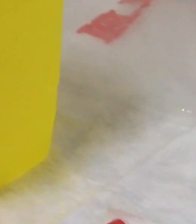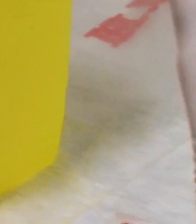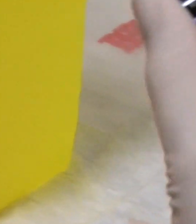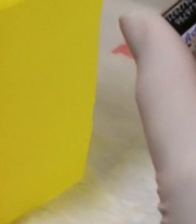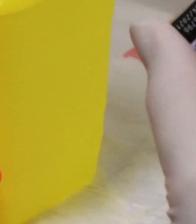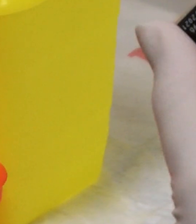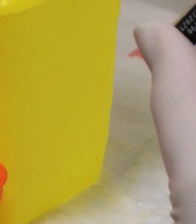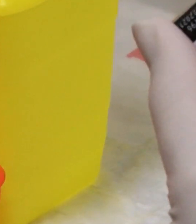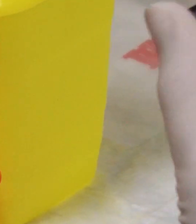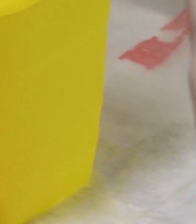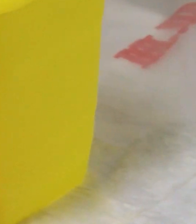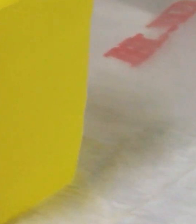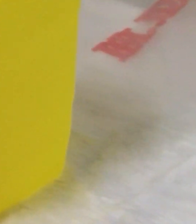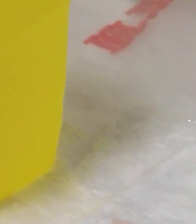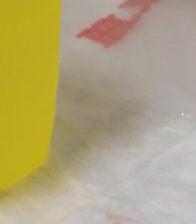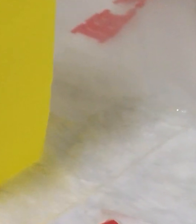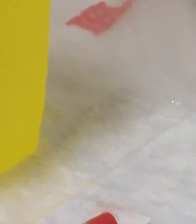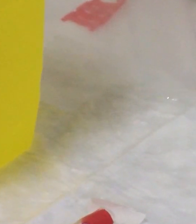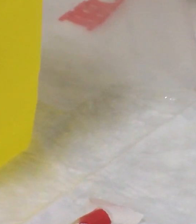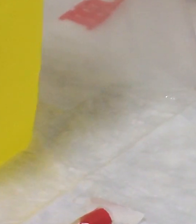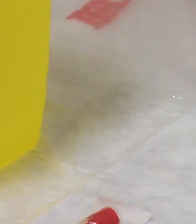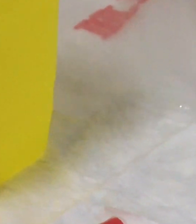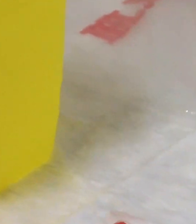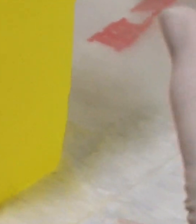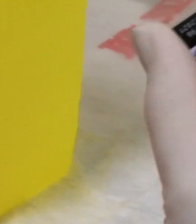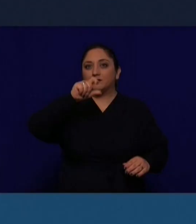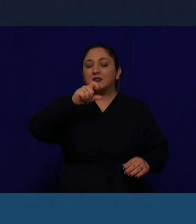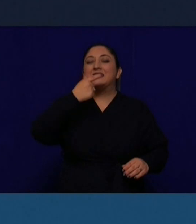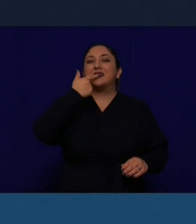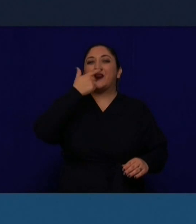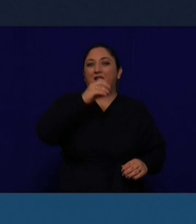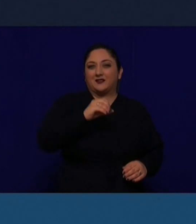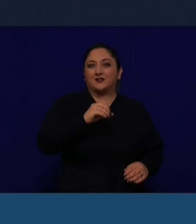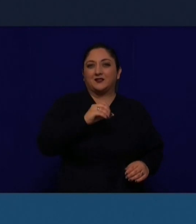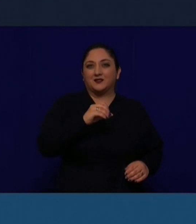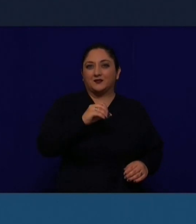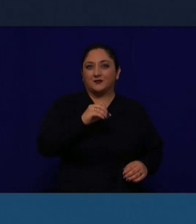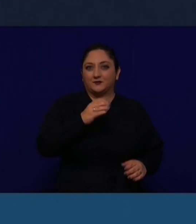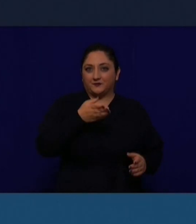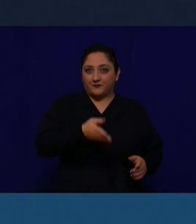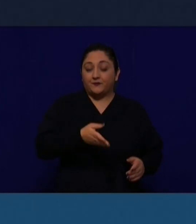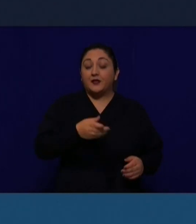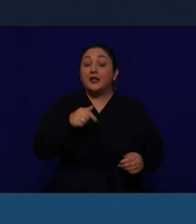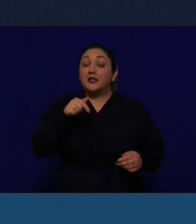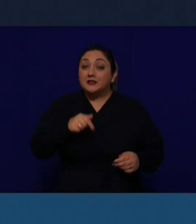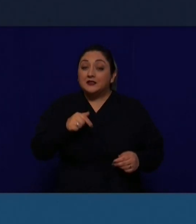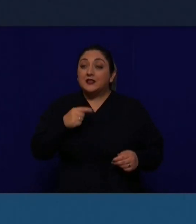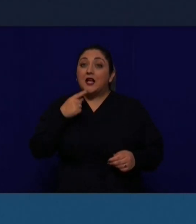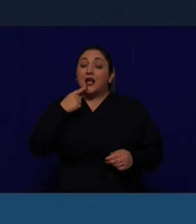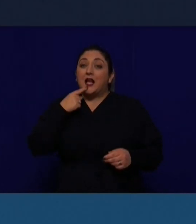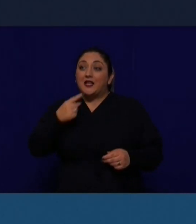u l-persuni fih se jirċievu l-istediniet biex jitlaqmu fi żmien li ġej. Qed nibagħtu għal dawk il-grupp ta' persuni li huma